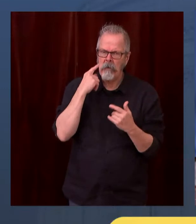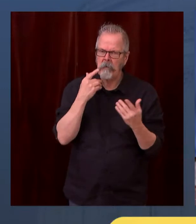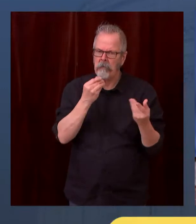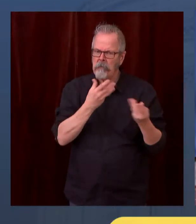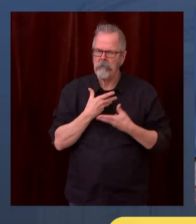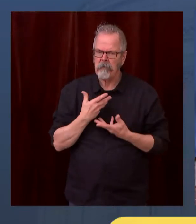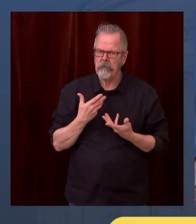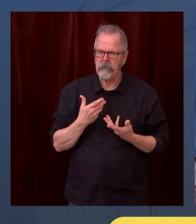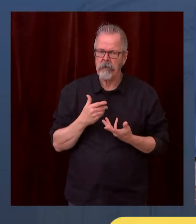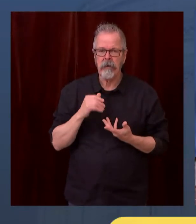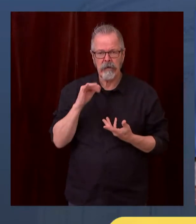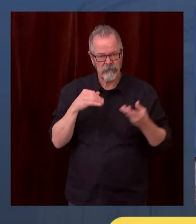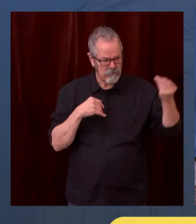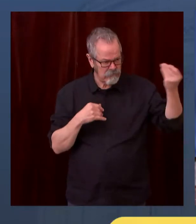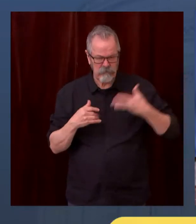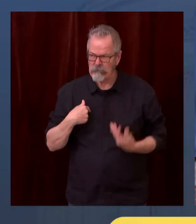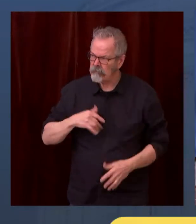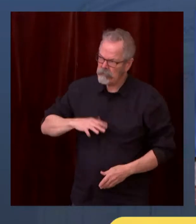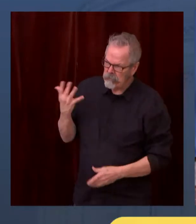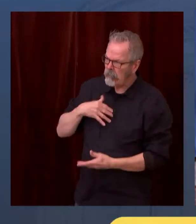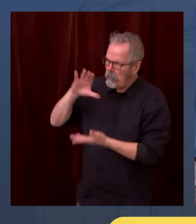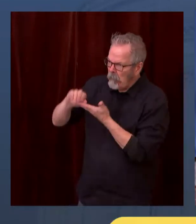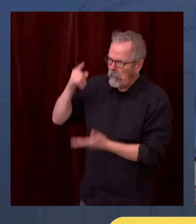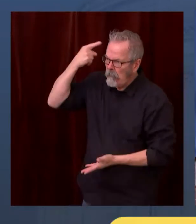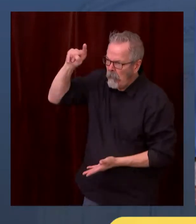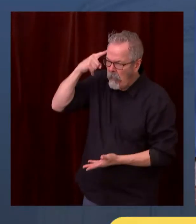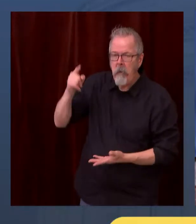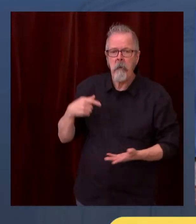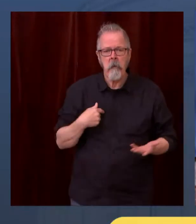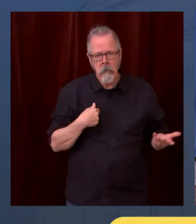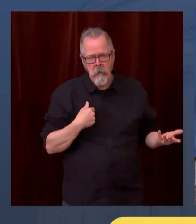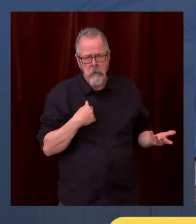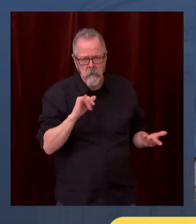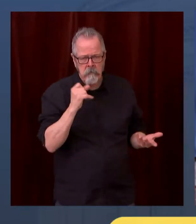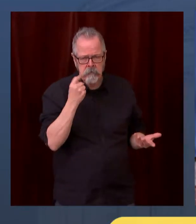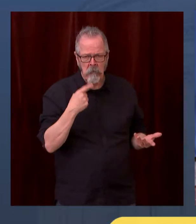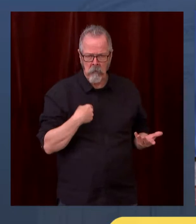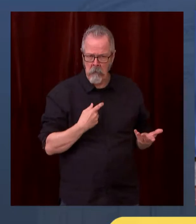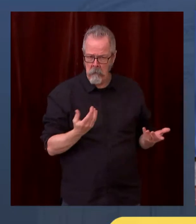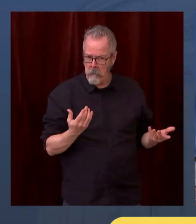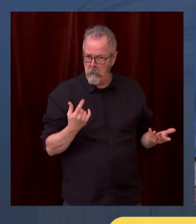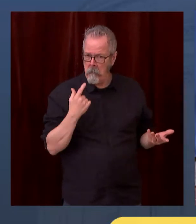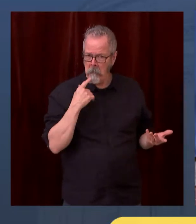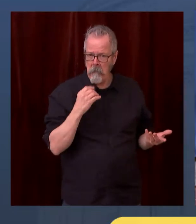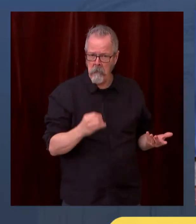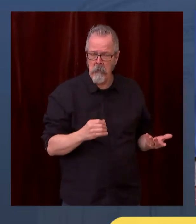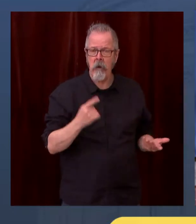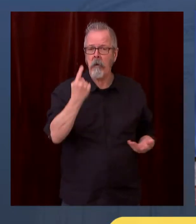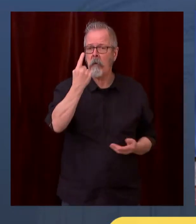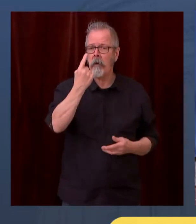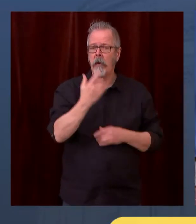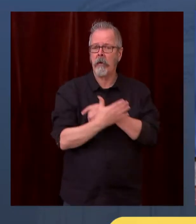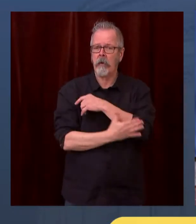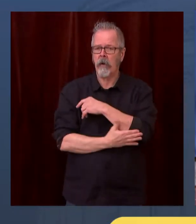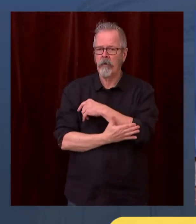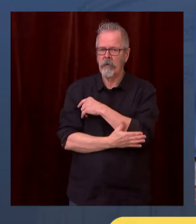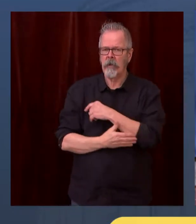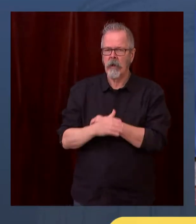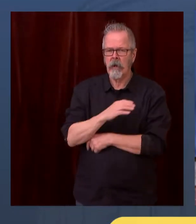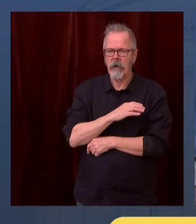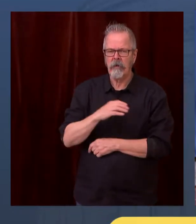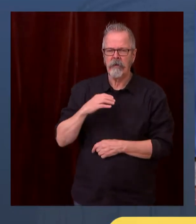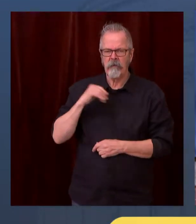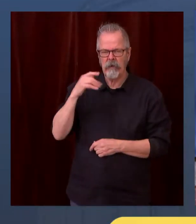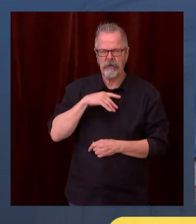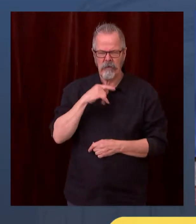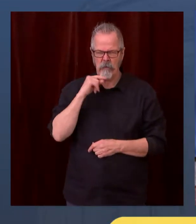attentive to them. We heard one concern at one point, a county councilman said King County had only got 25% that